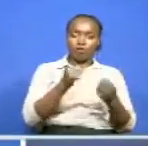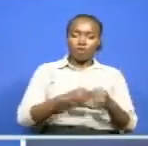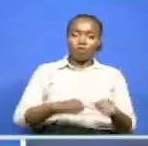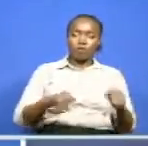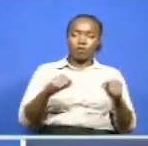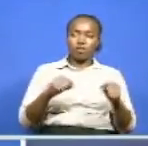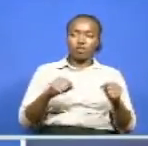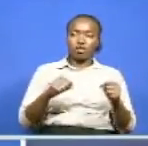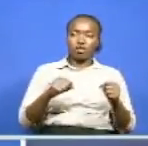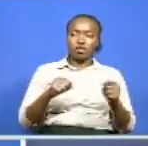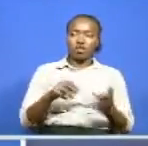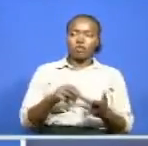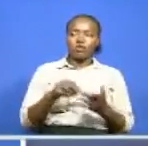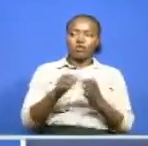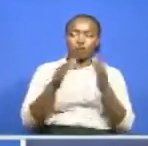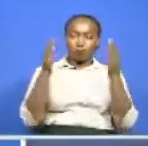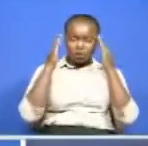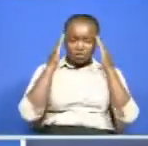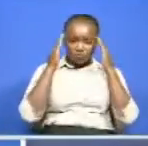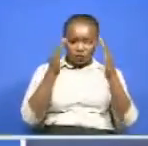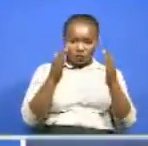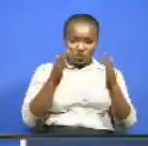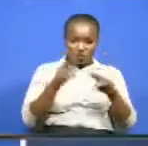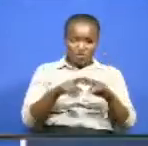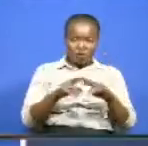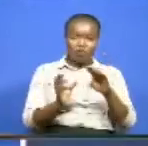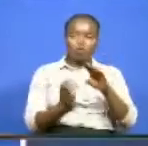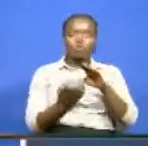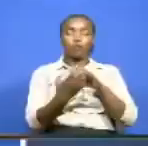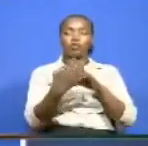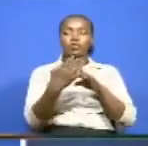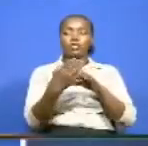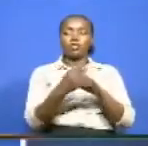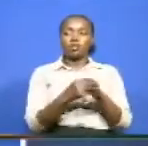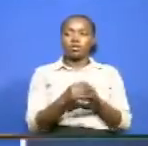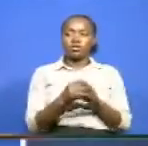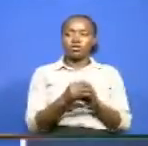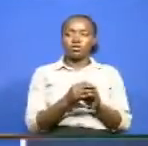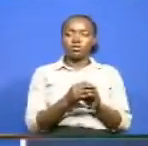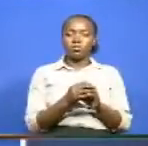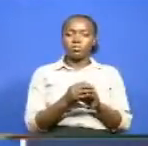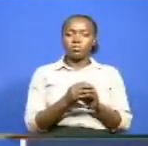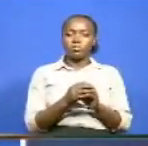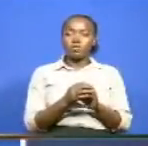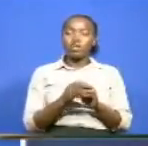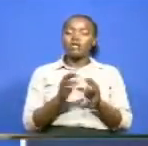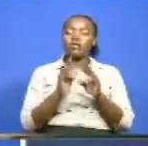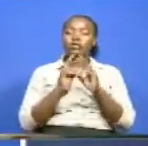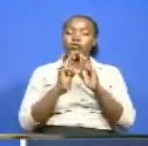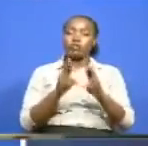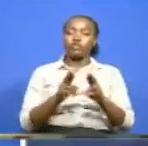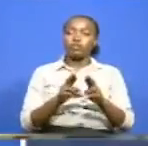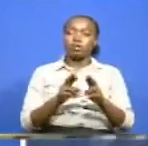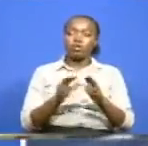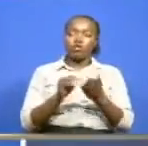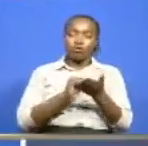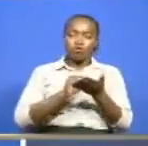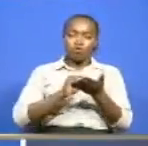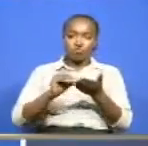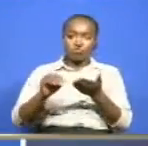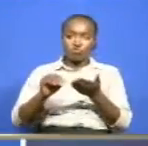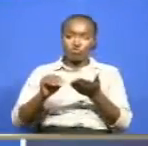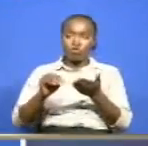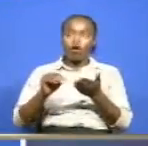instance, and especially with a focus on the continent. In light of the consequences of a possible phasing out of the African Growth